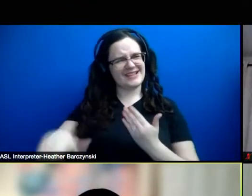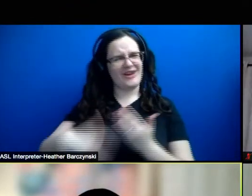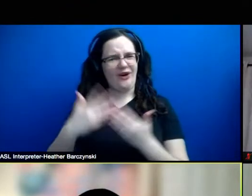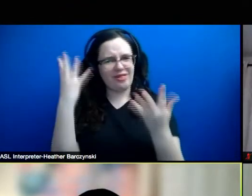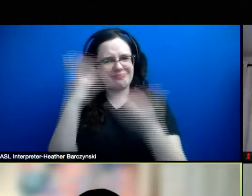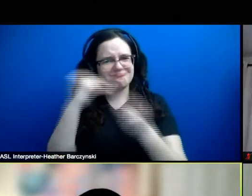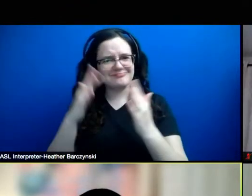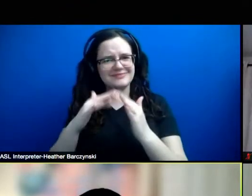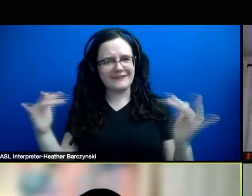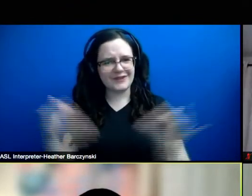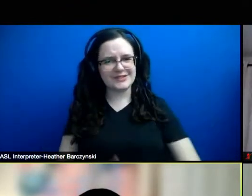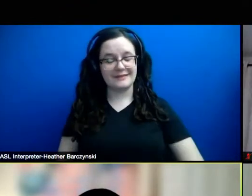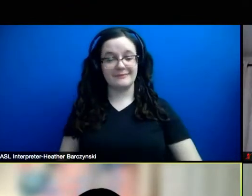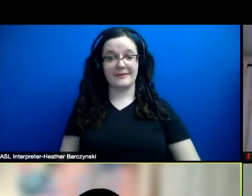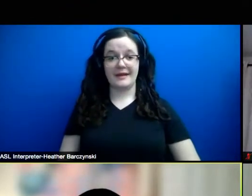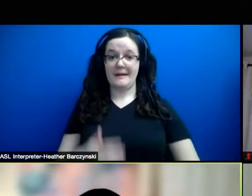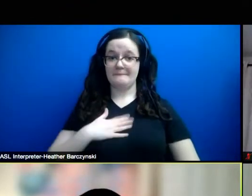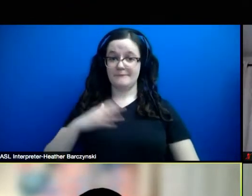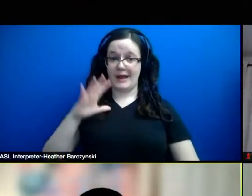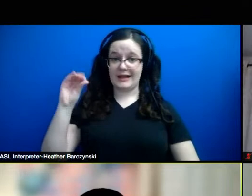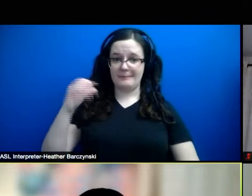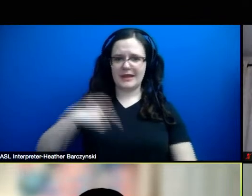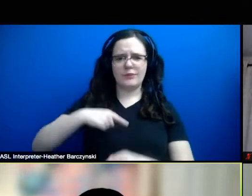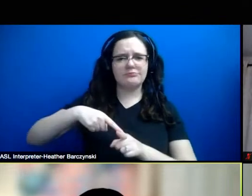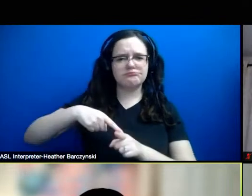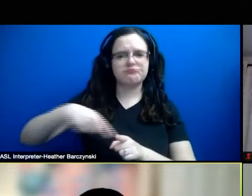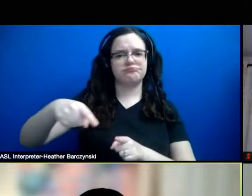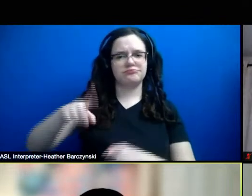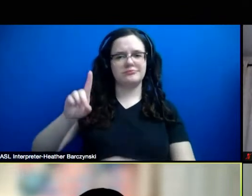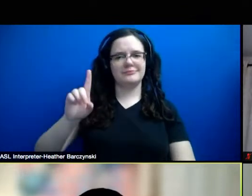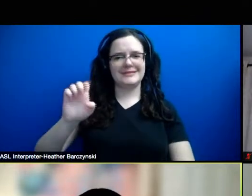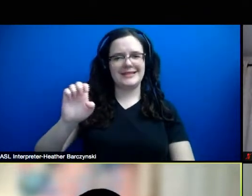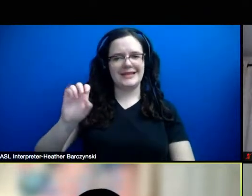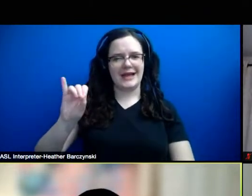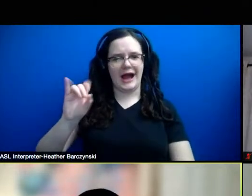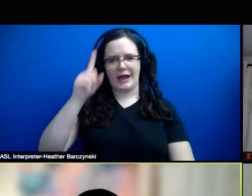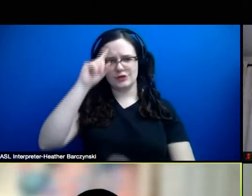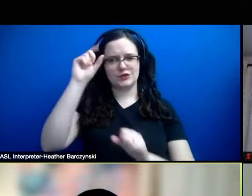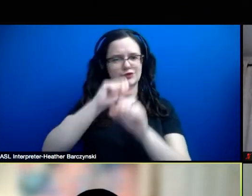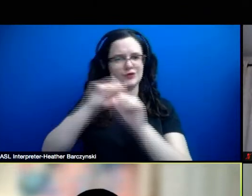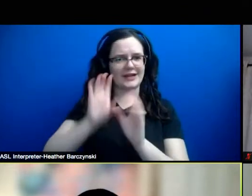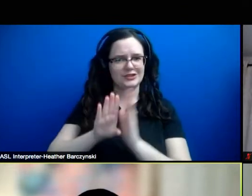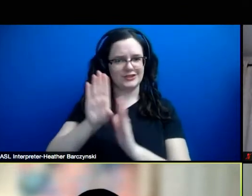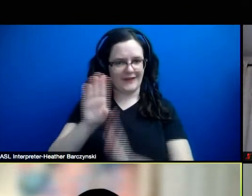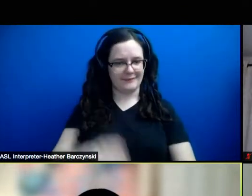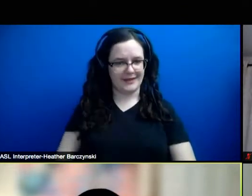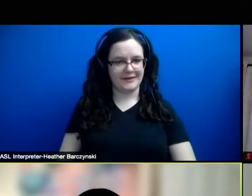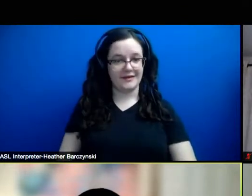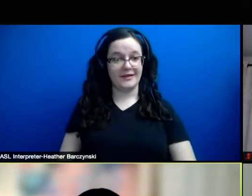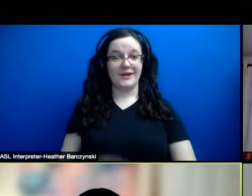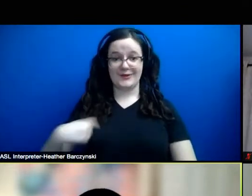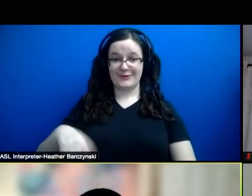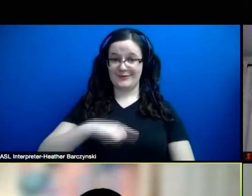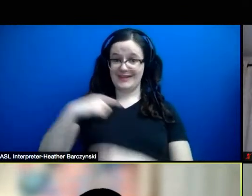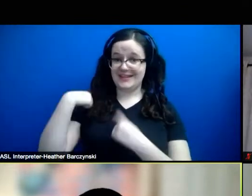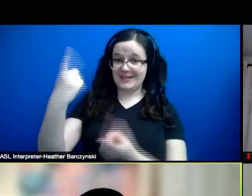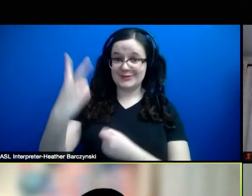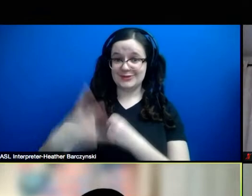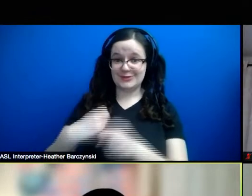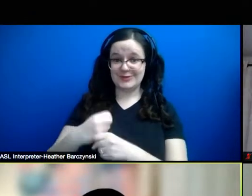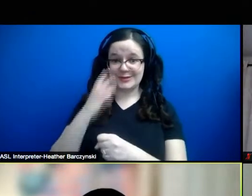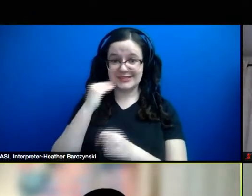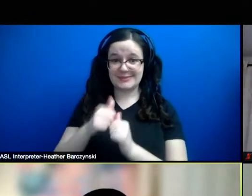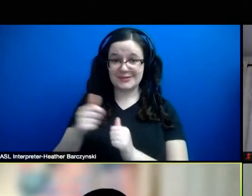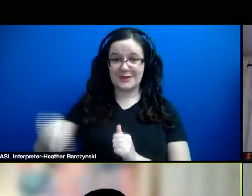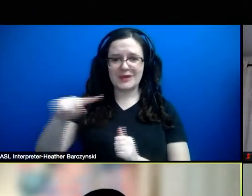My company specializes in DEI strategy development, and our 2-year experience with you has been